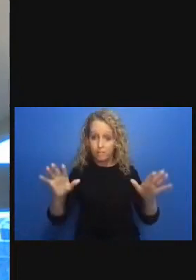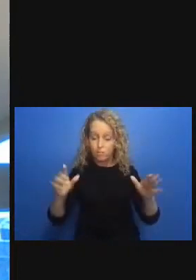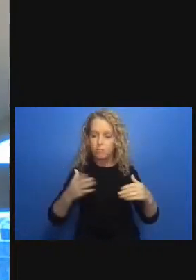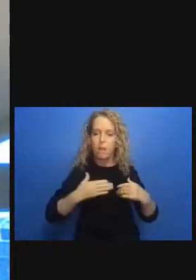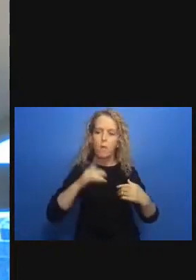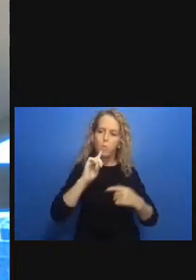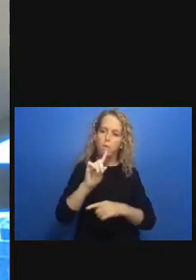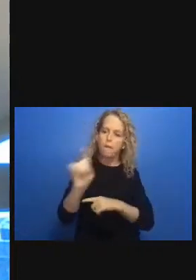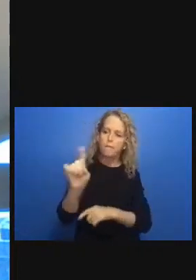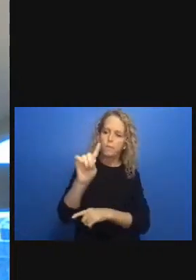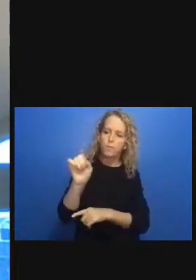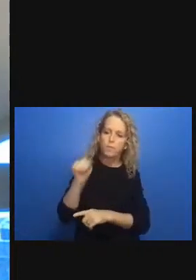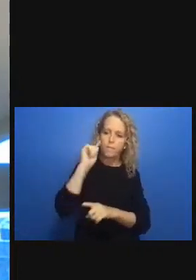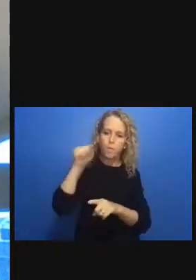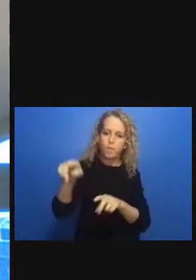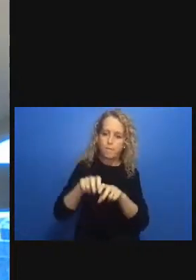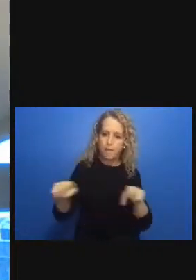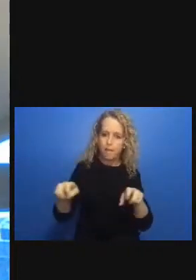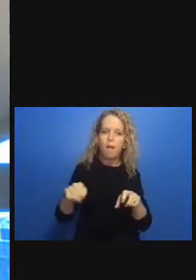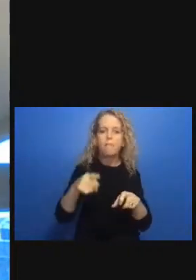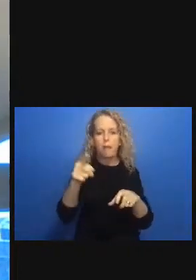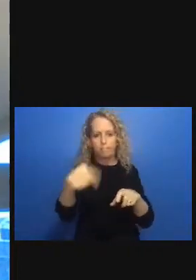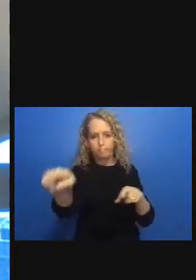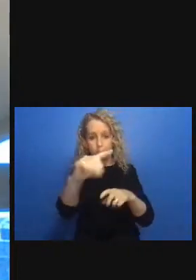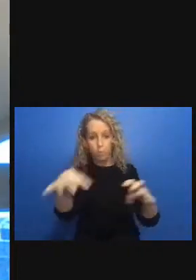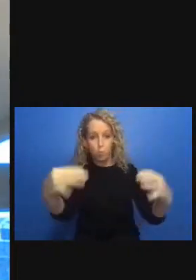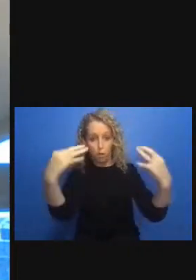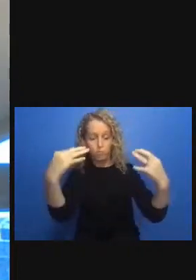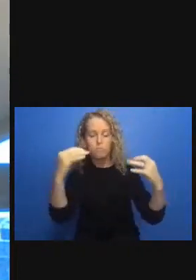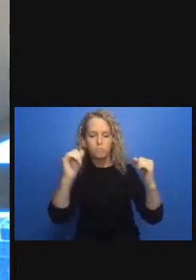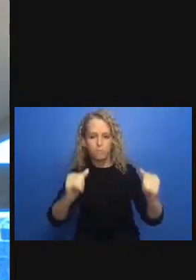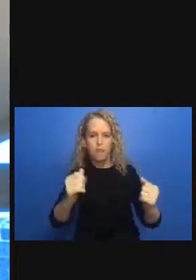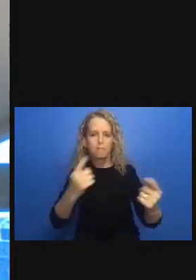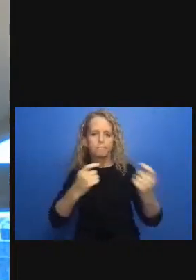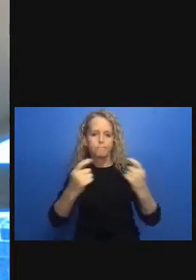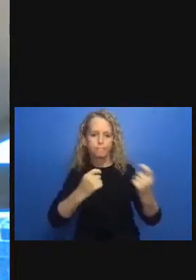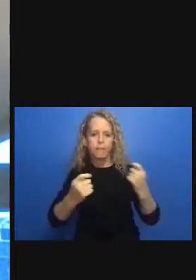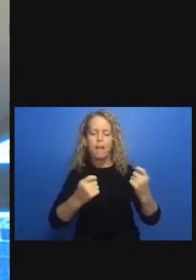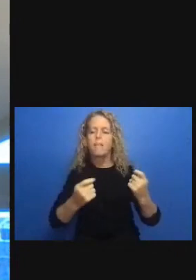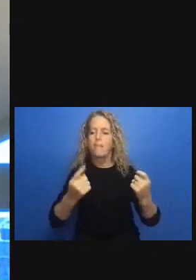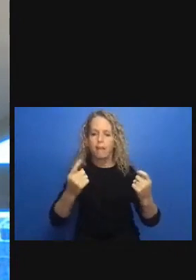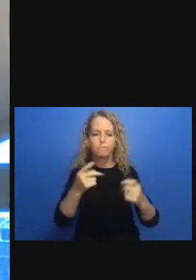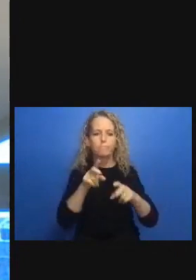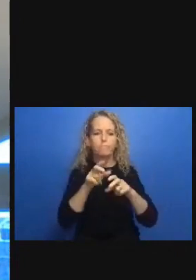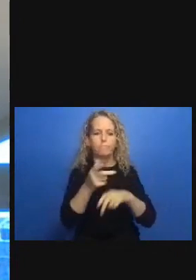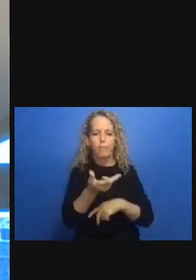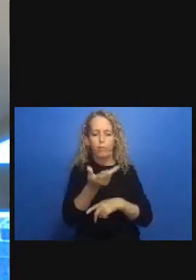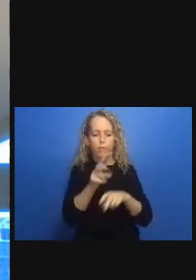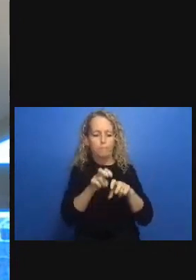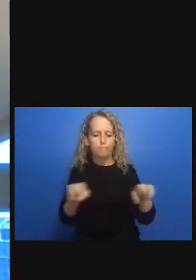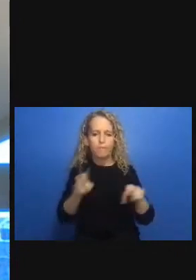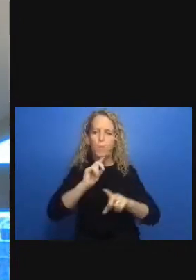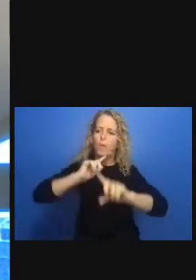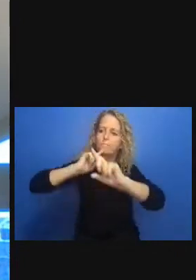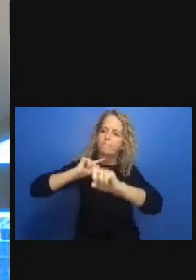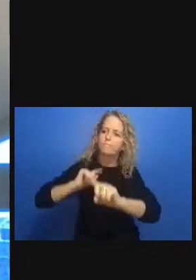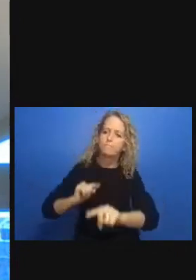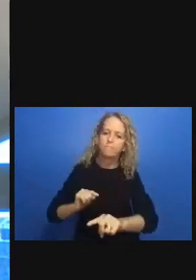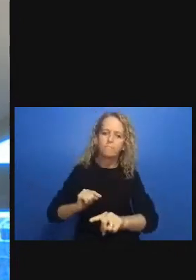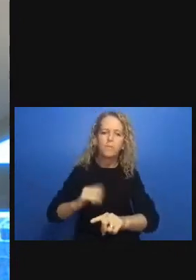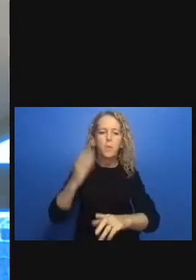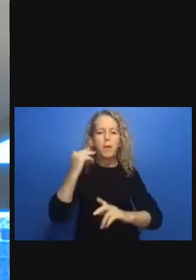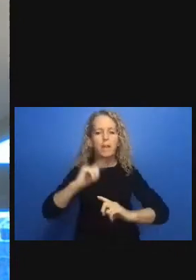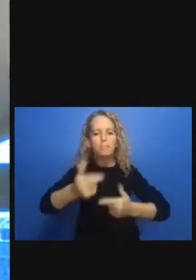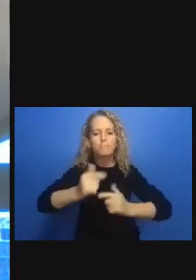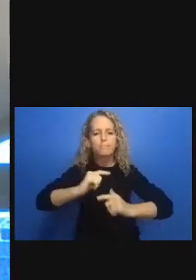to the panelists, and then we will open up to questions from the audience so that you're able to kind of get into this and, you know, kind of really get involved in